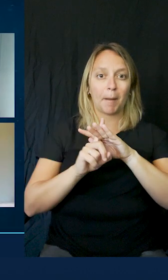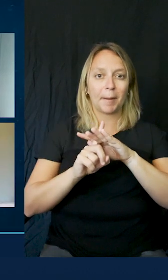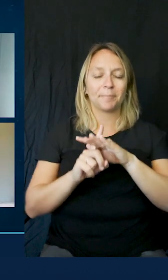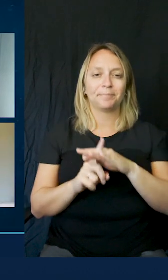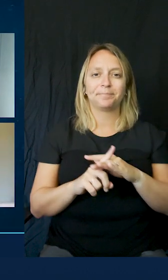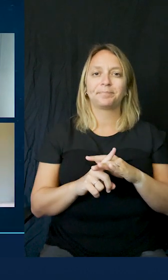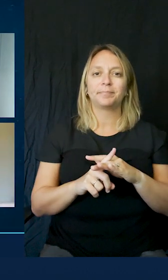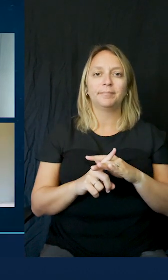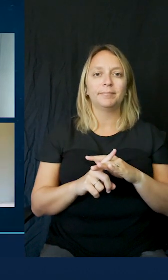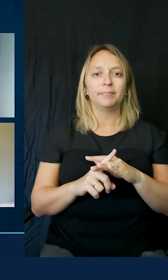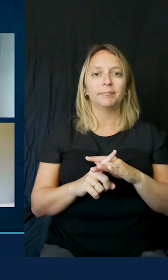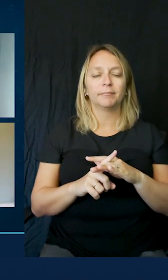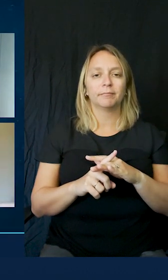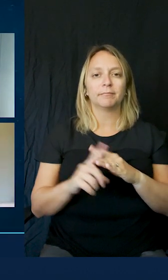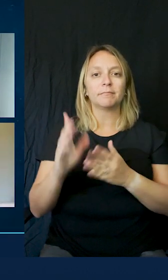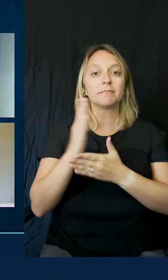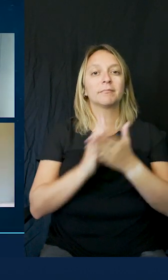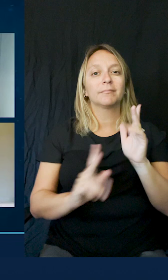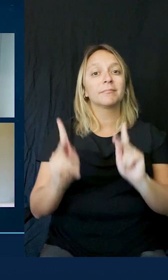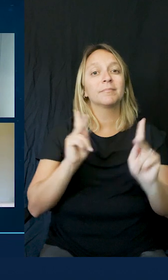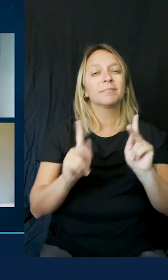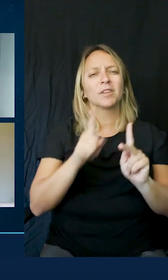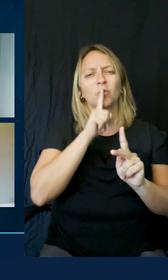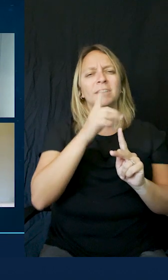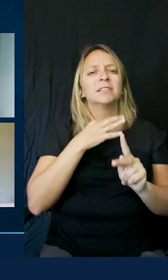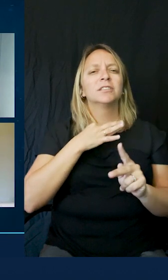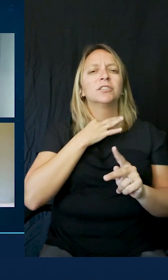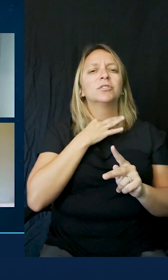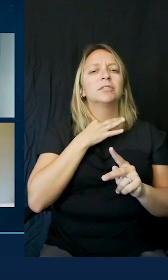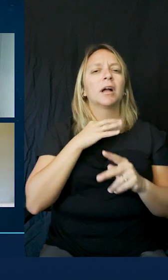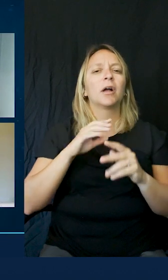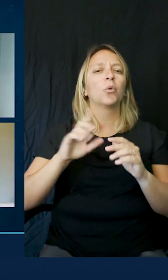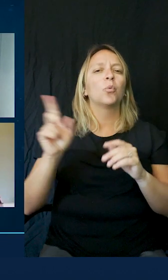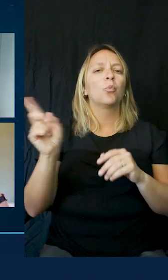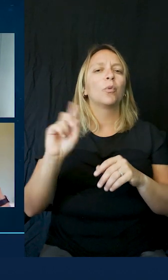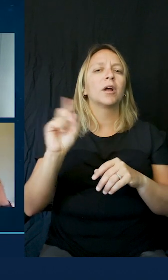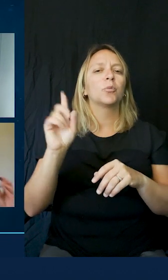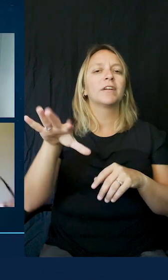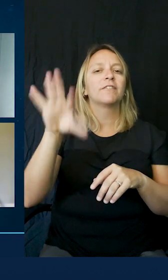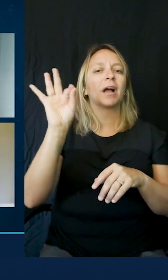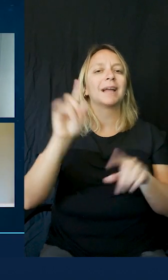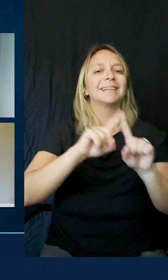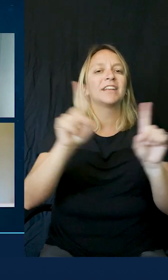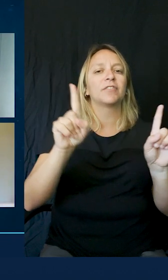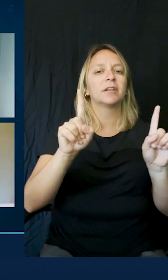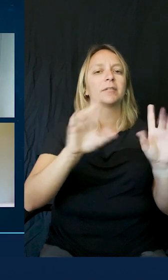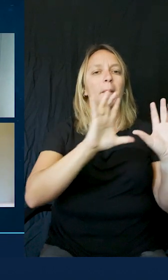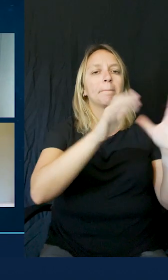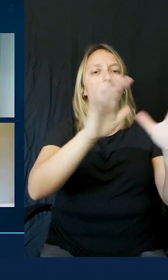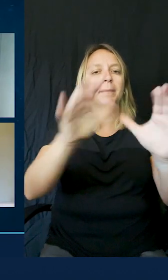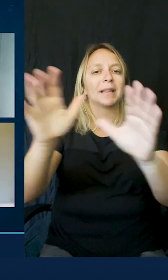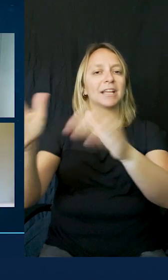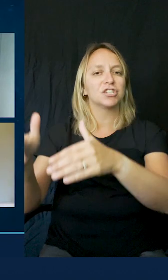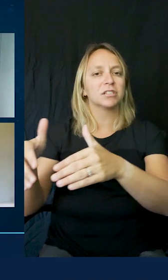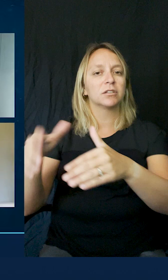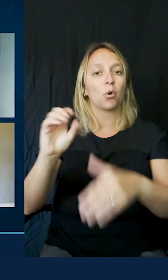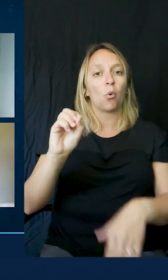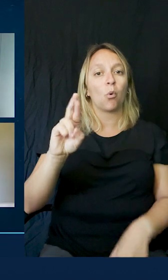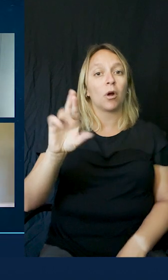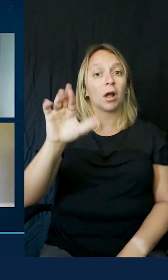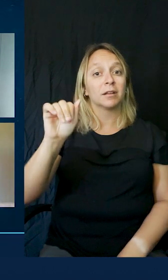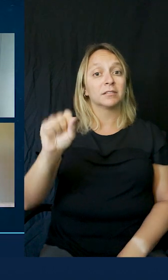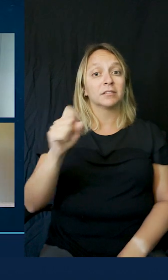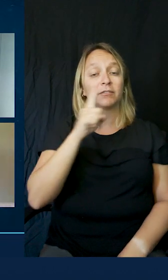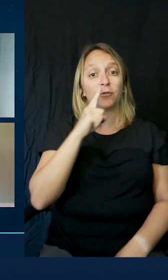them are really curious about sort of where we find different populations of orcas. So, for example,